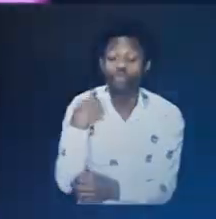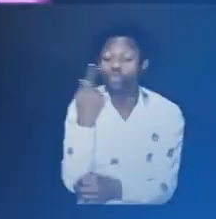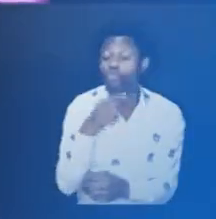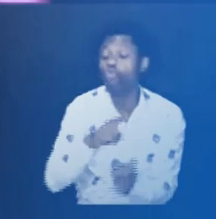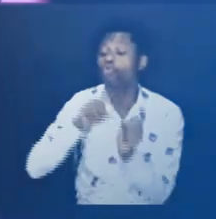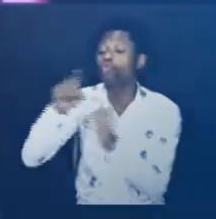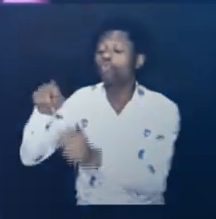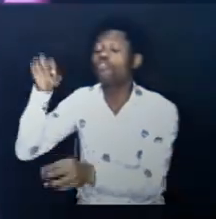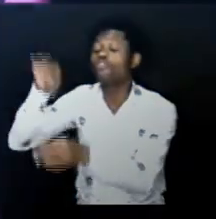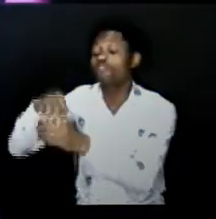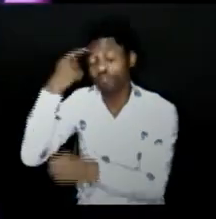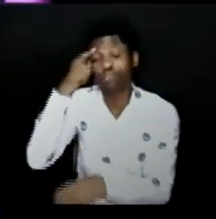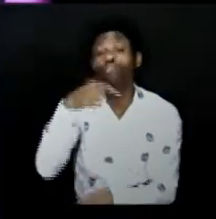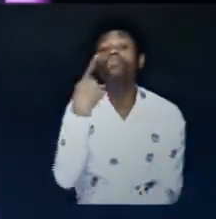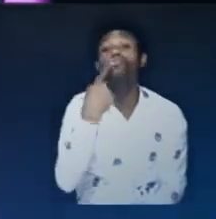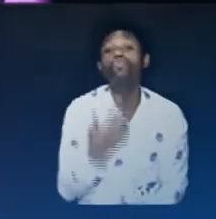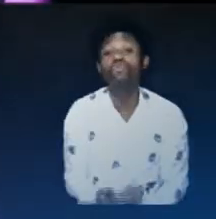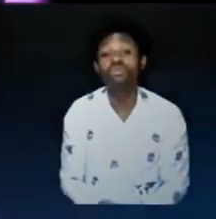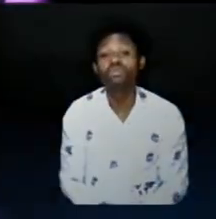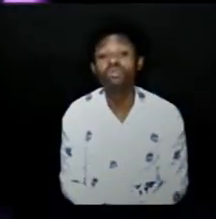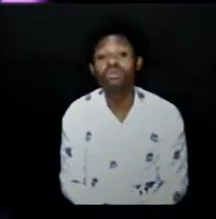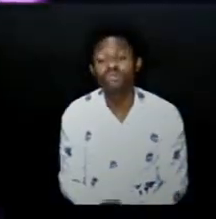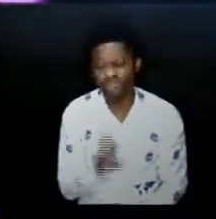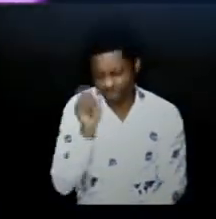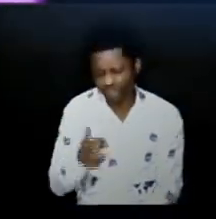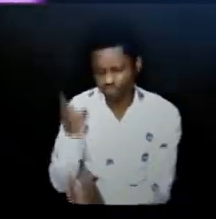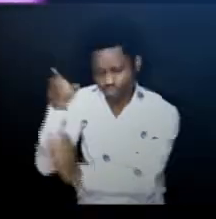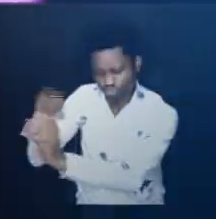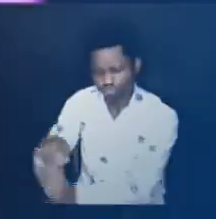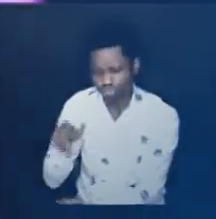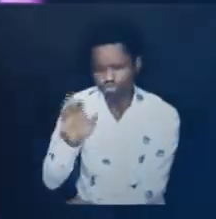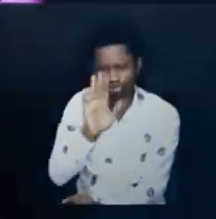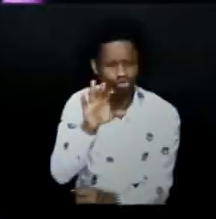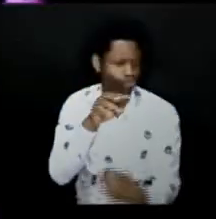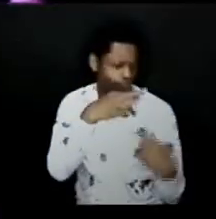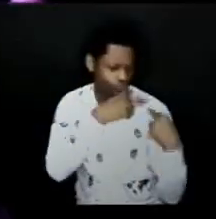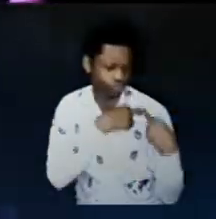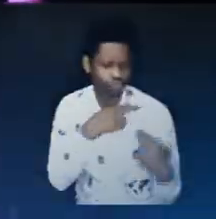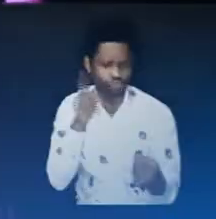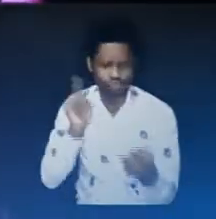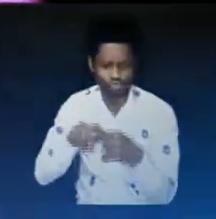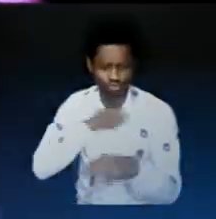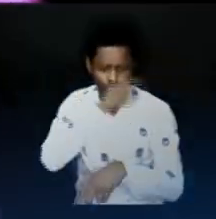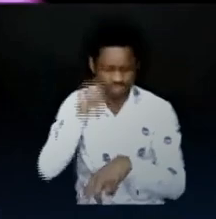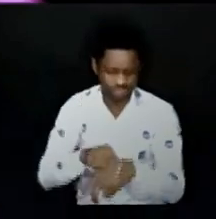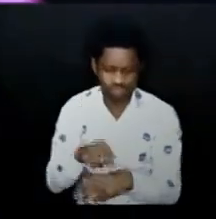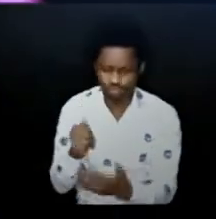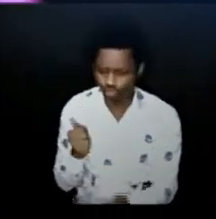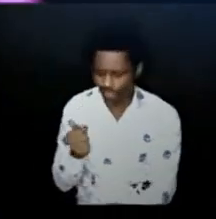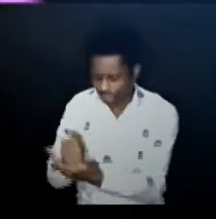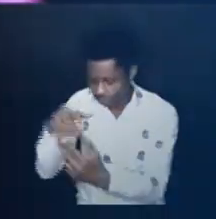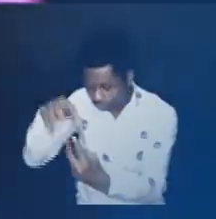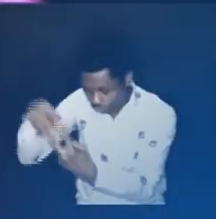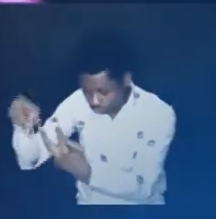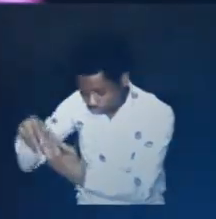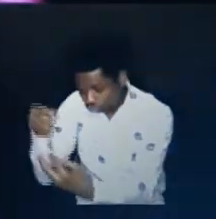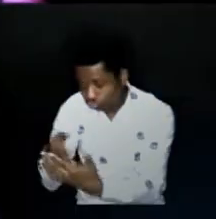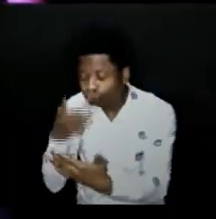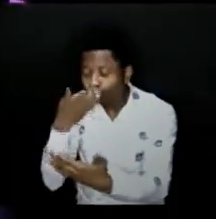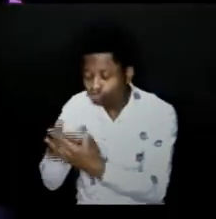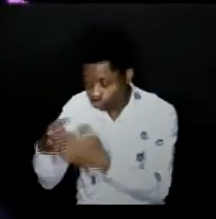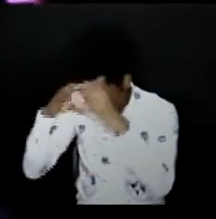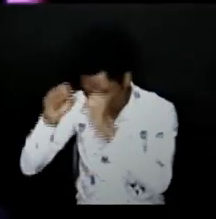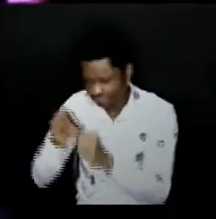vote to pick a president for you? You have a responsibility to a nation even to help in choosing a